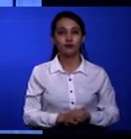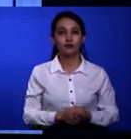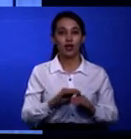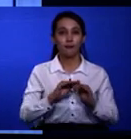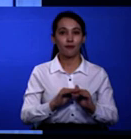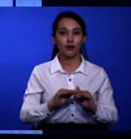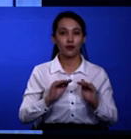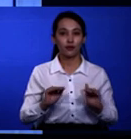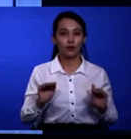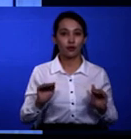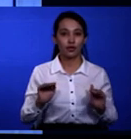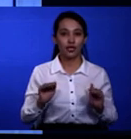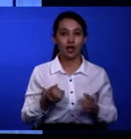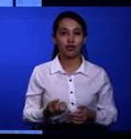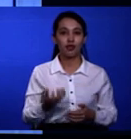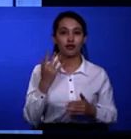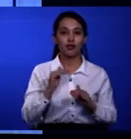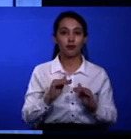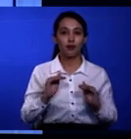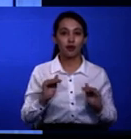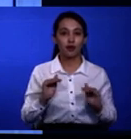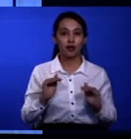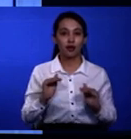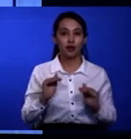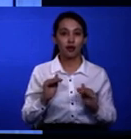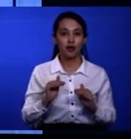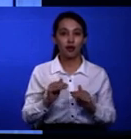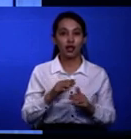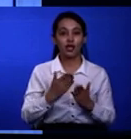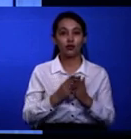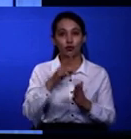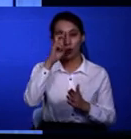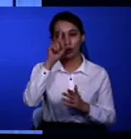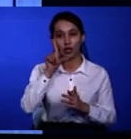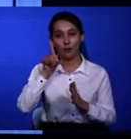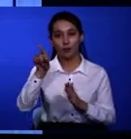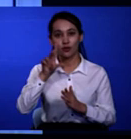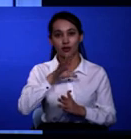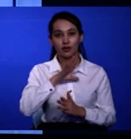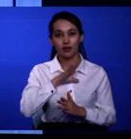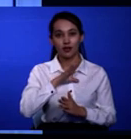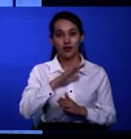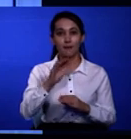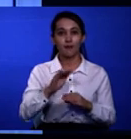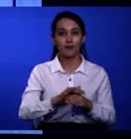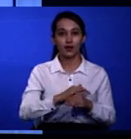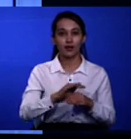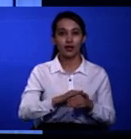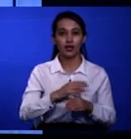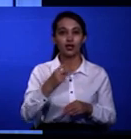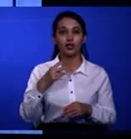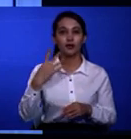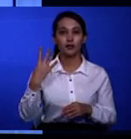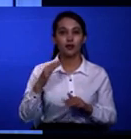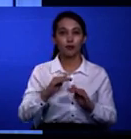Aziz bolajonlar, nechta o'quvchi kutubxonaga a'zo bo'lgan ekan? Barakalla, 24 ta